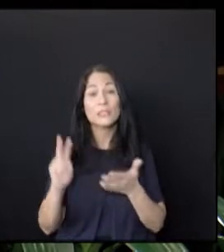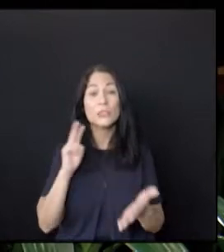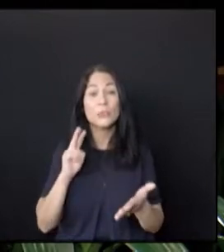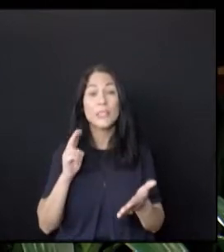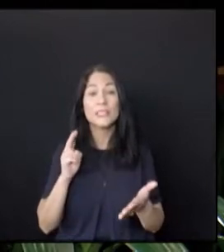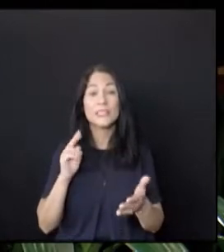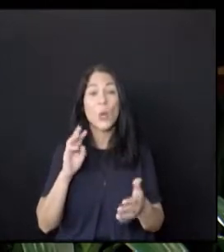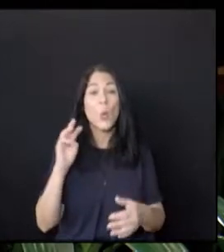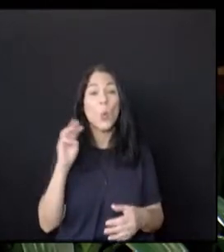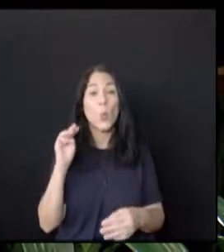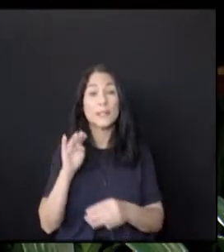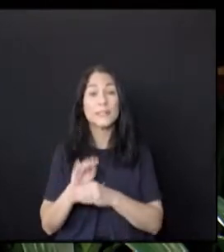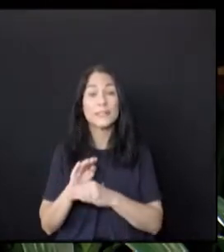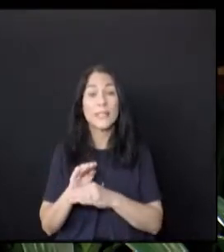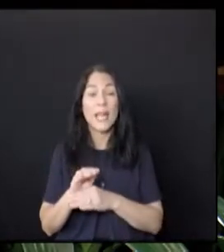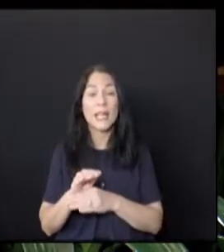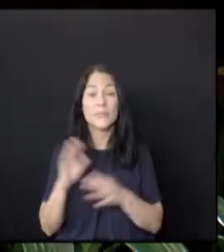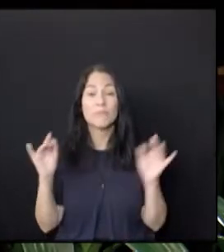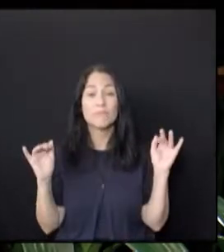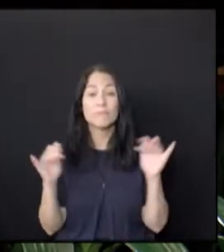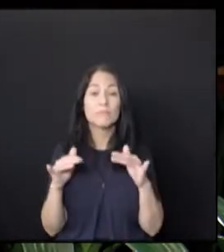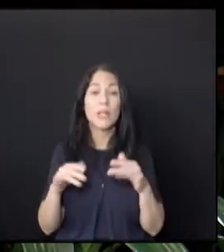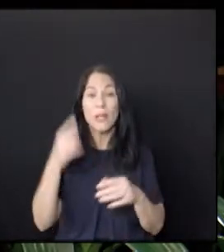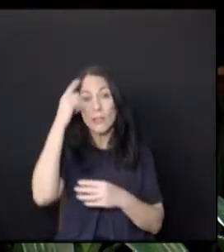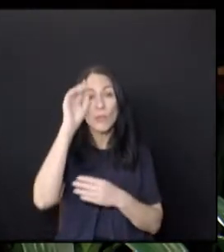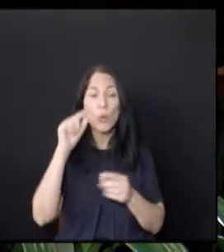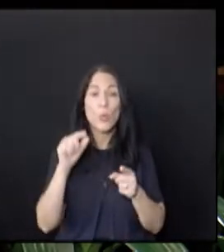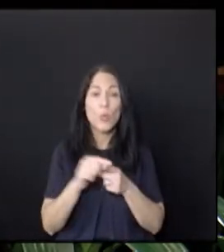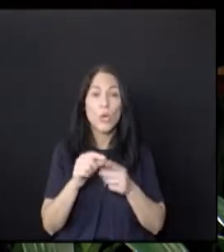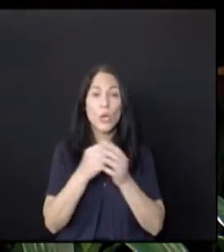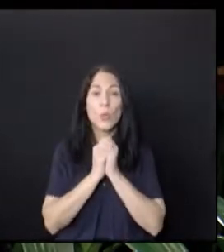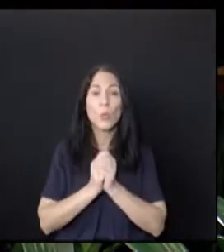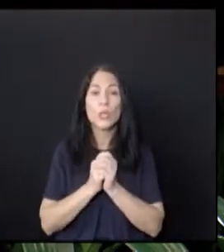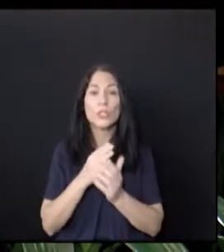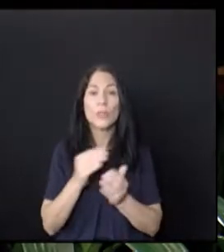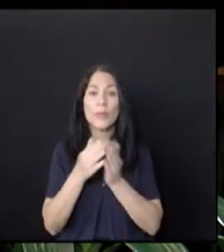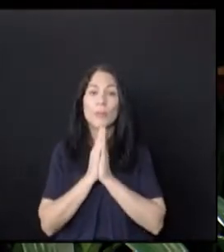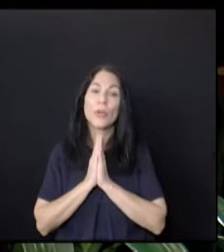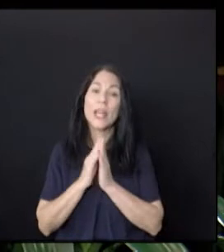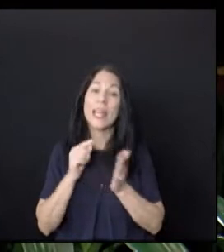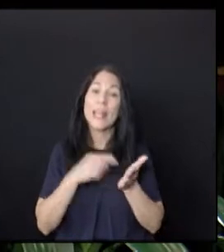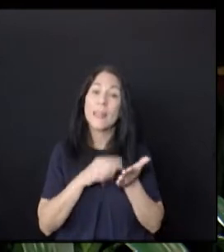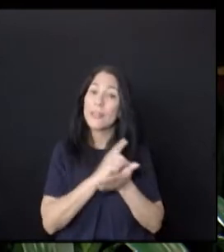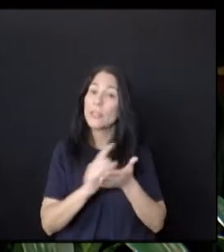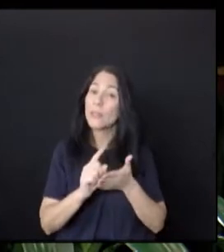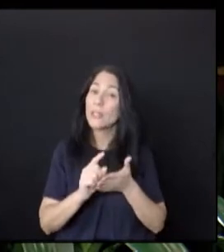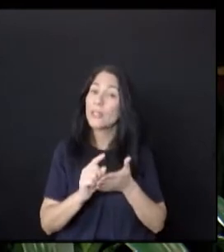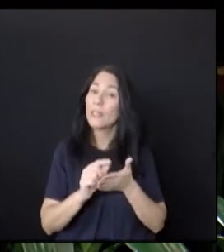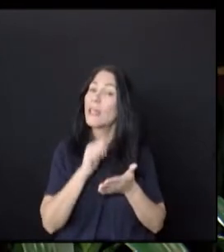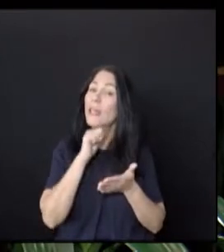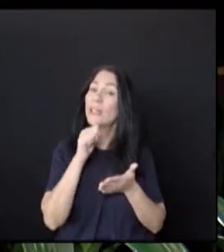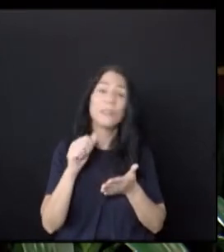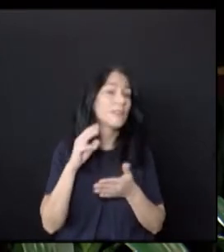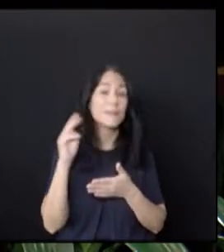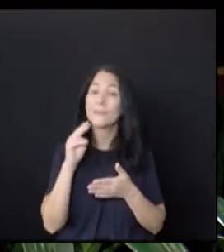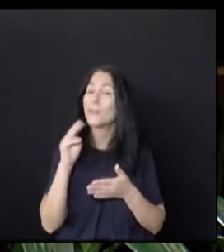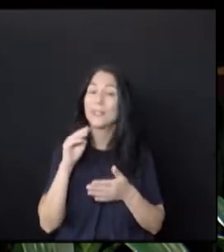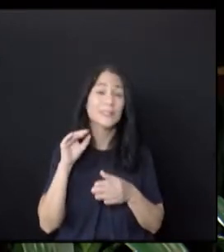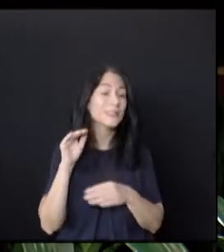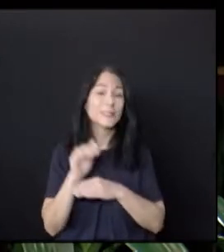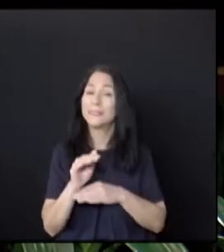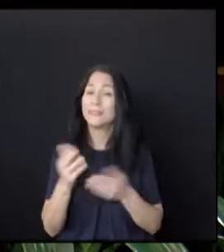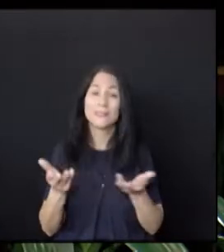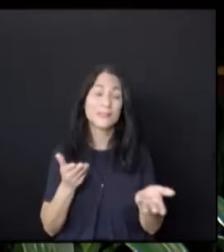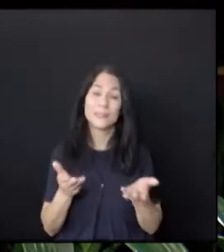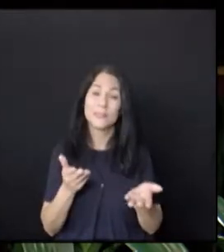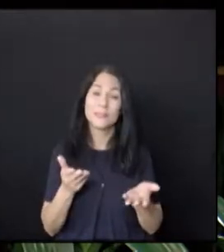evenings gathering for word and worship and prayer. And this week, we won't gather on Wednesday because we're going to gather on Thursday and